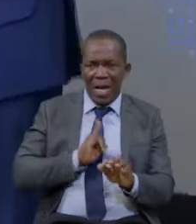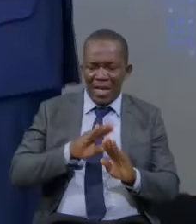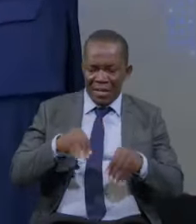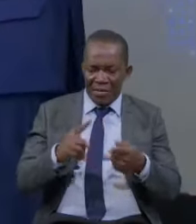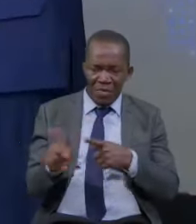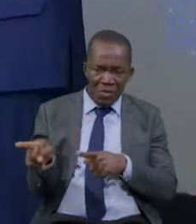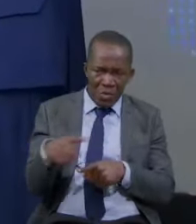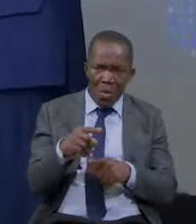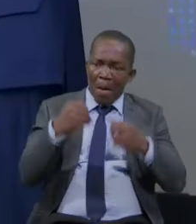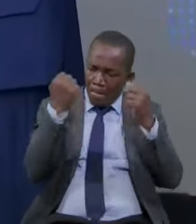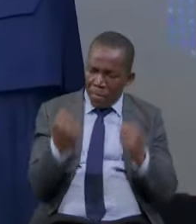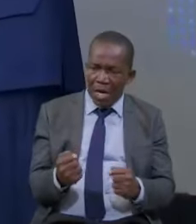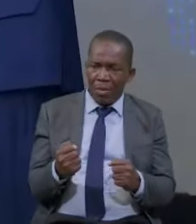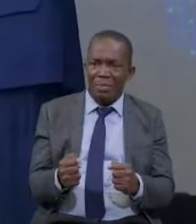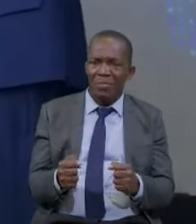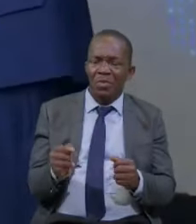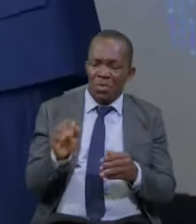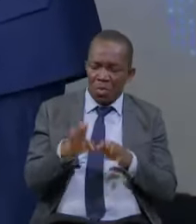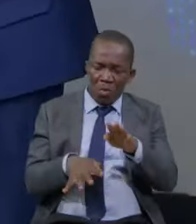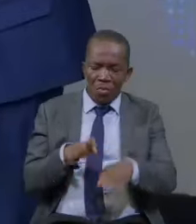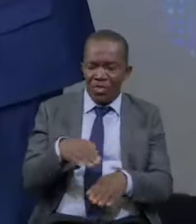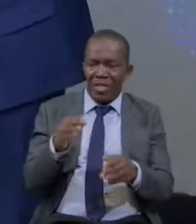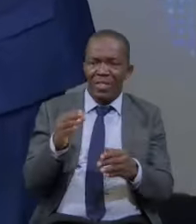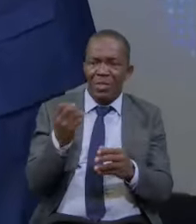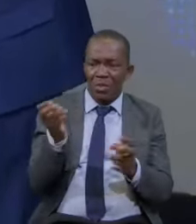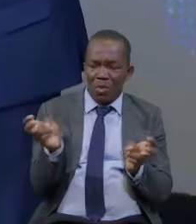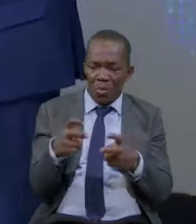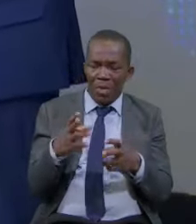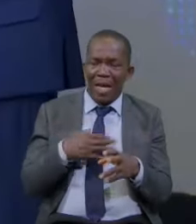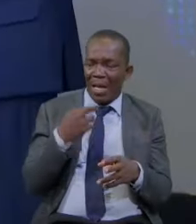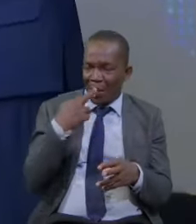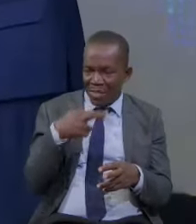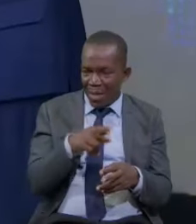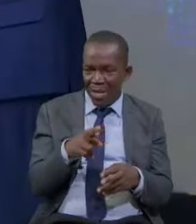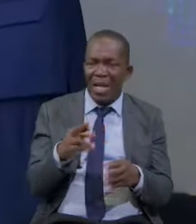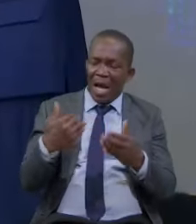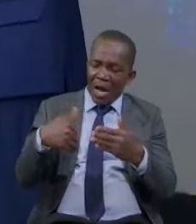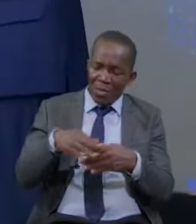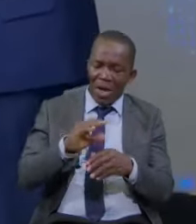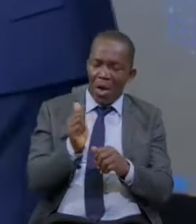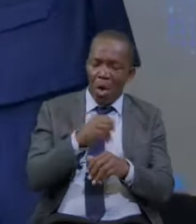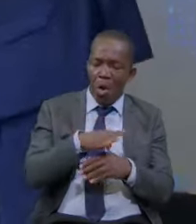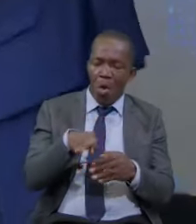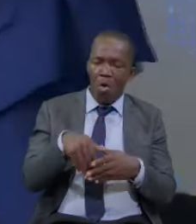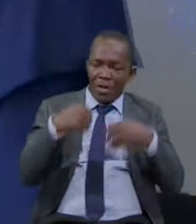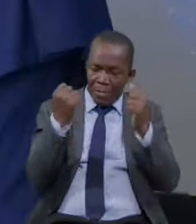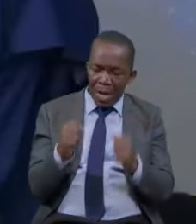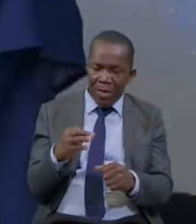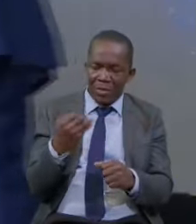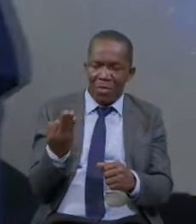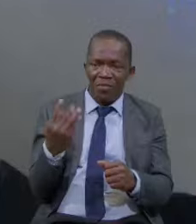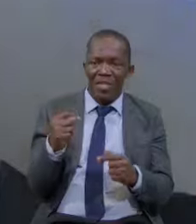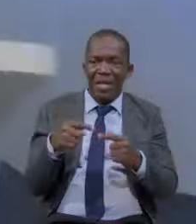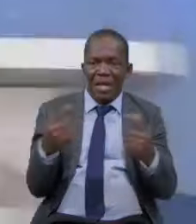and over all the power of the enemy, and nothing shall by any means hurt you. You wake up in the